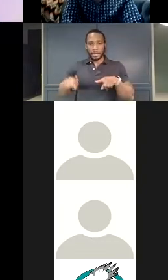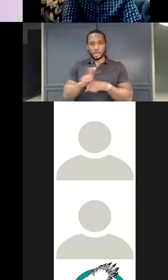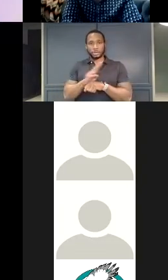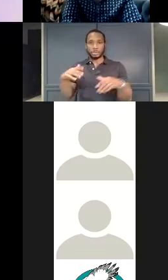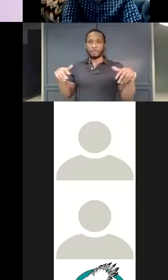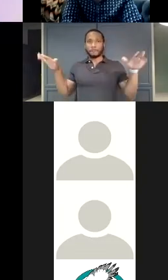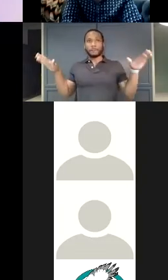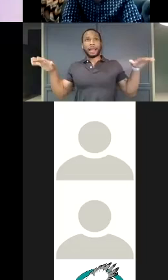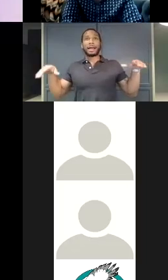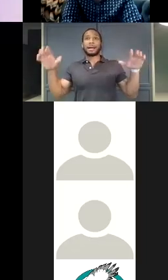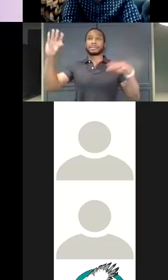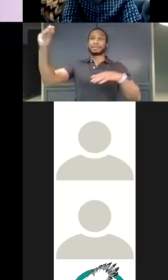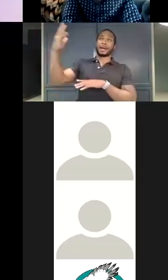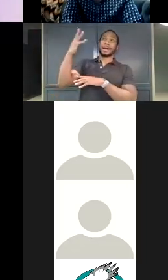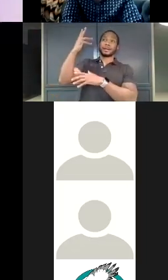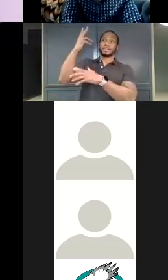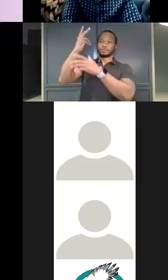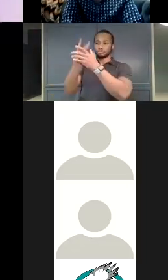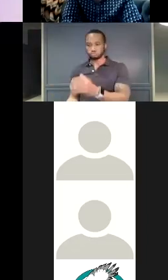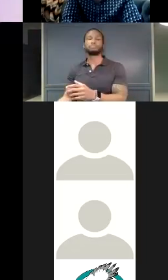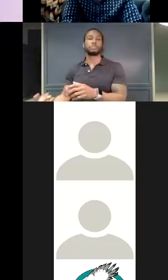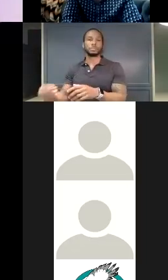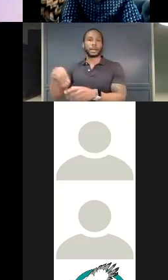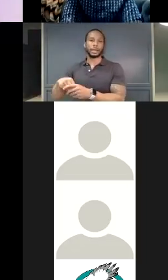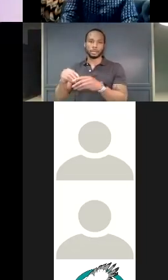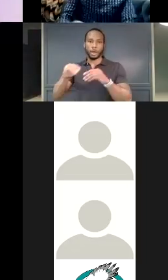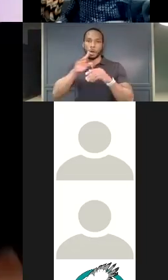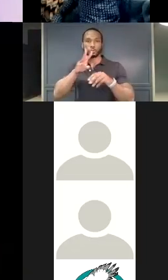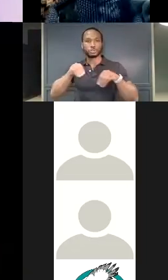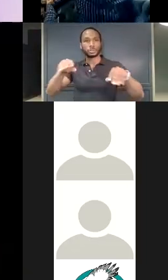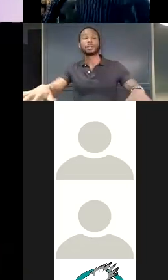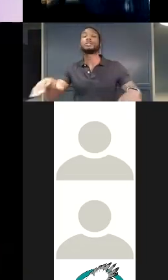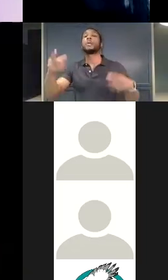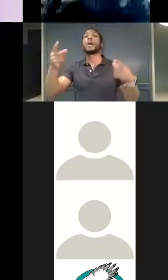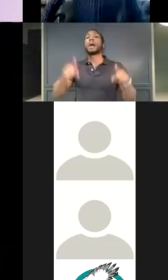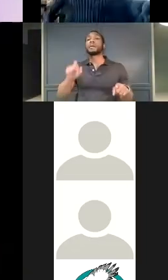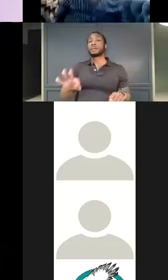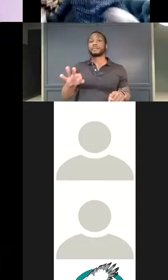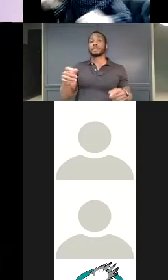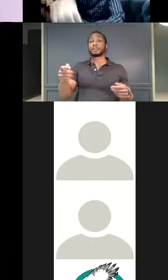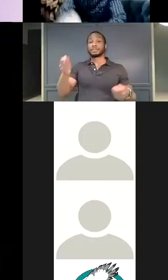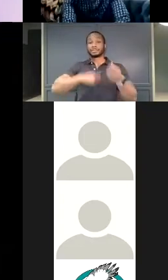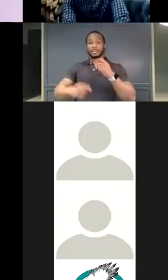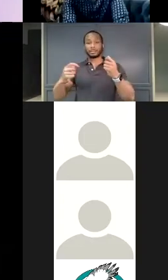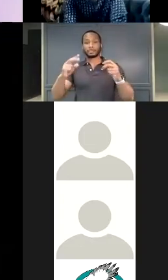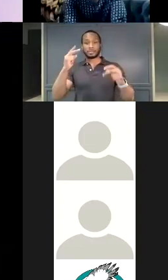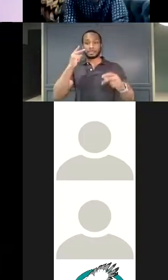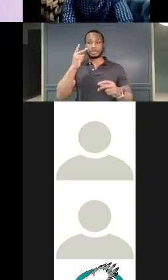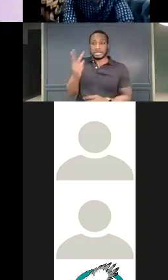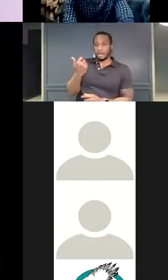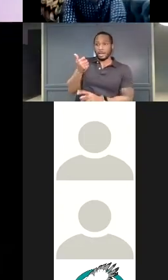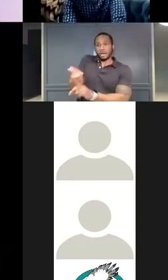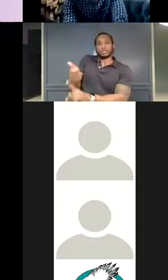drowning in the ocean. What if instead of seeing ourselves as diseased or disordered, we saw